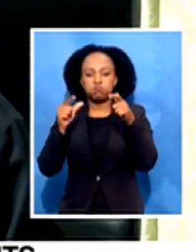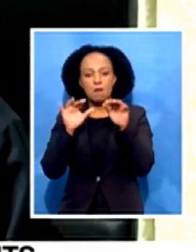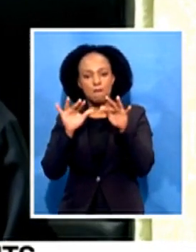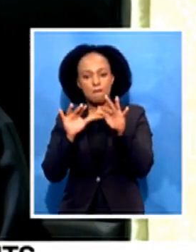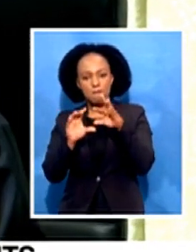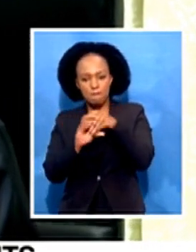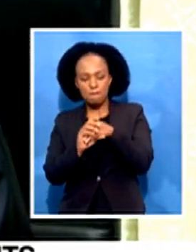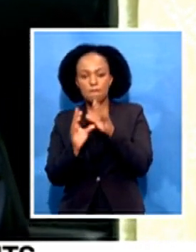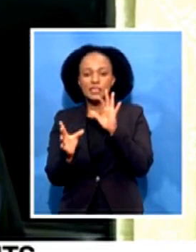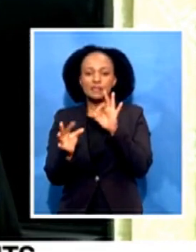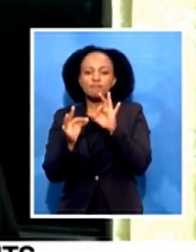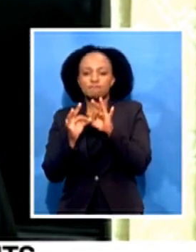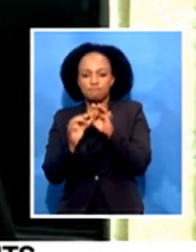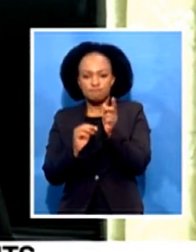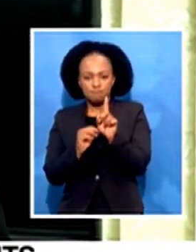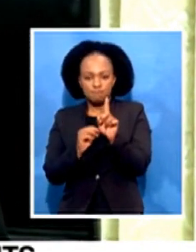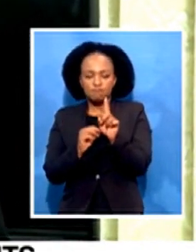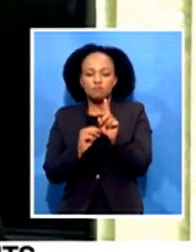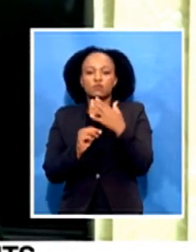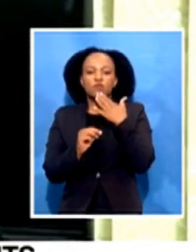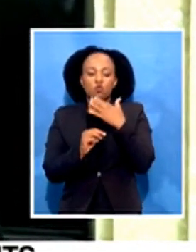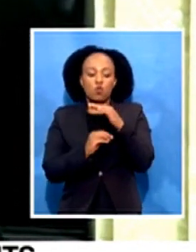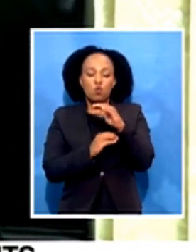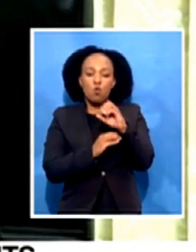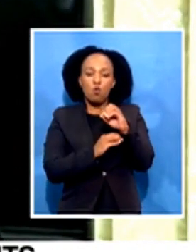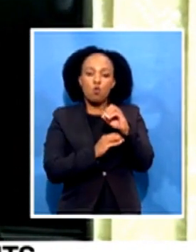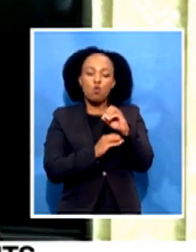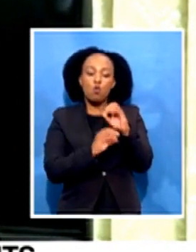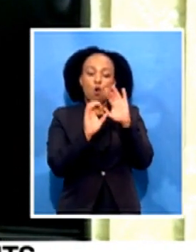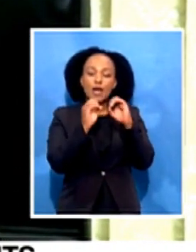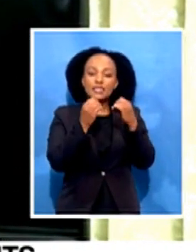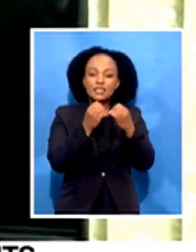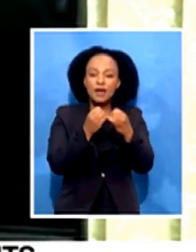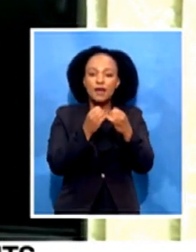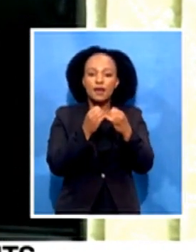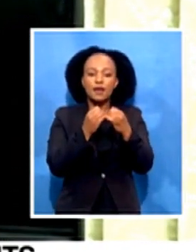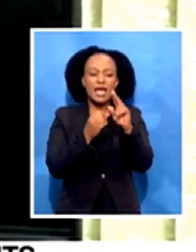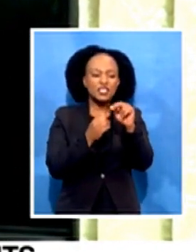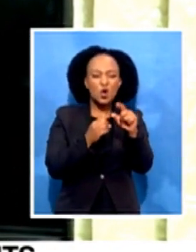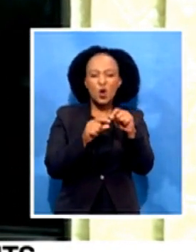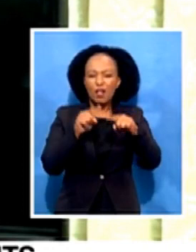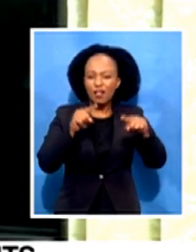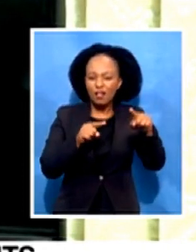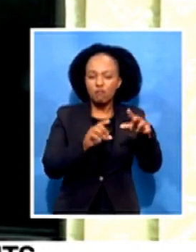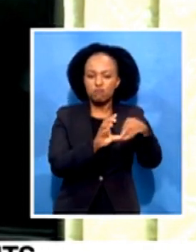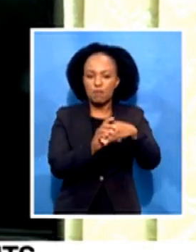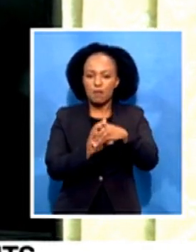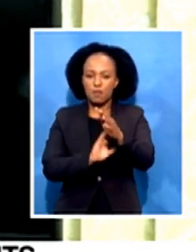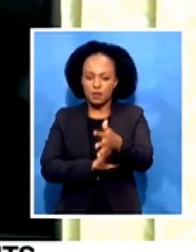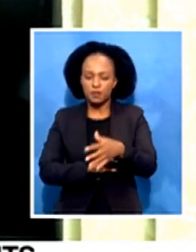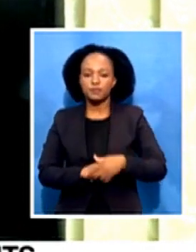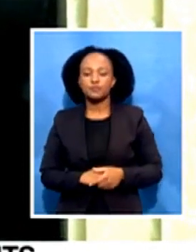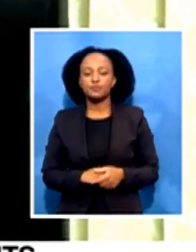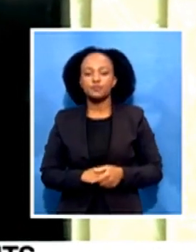civil society structures in general. Both the global capitalist crisis and